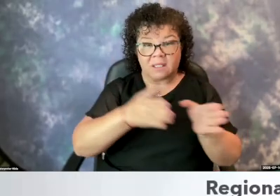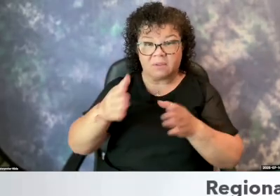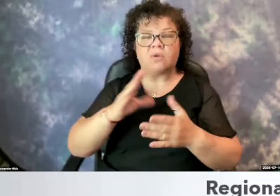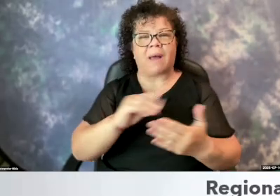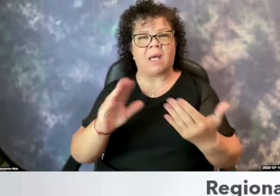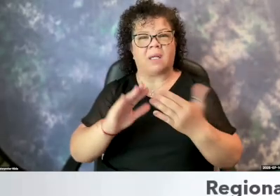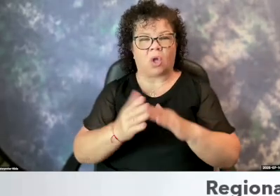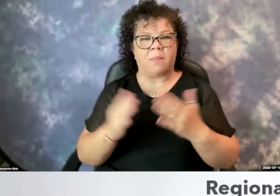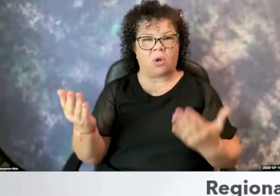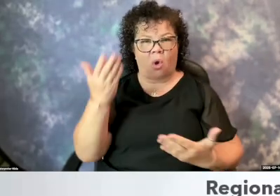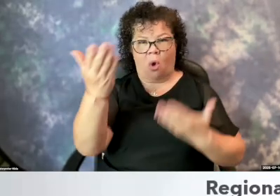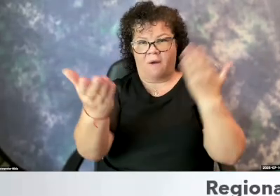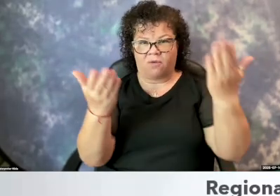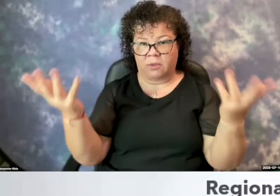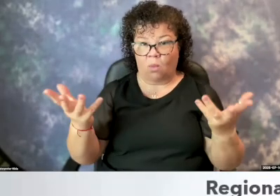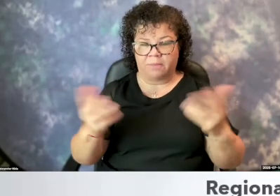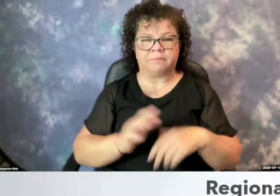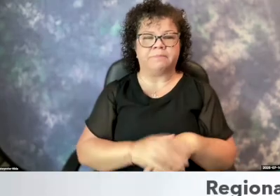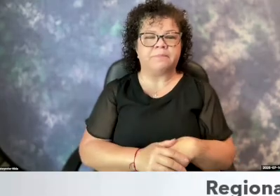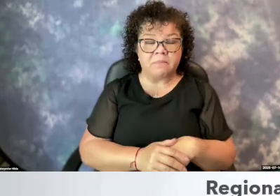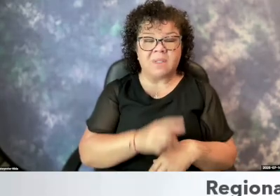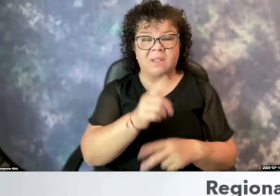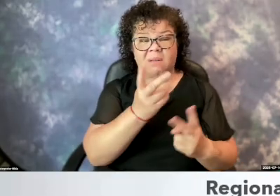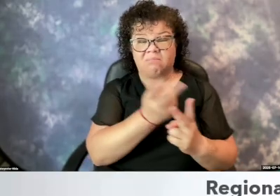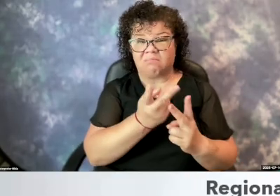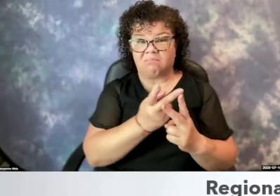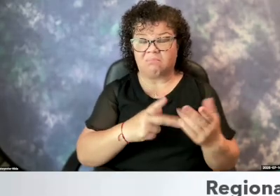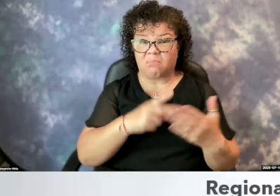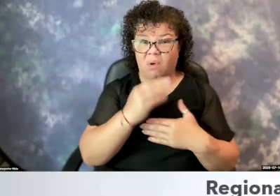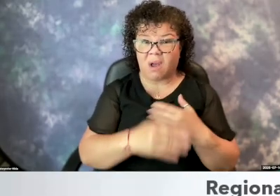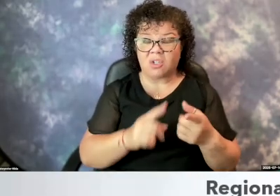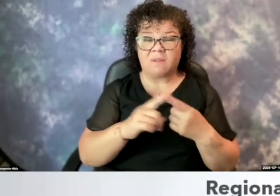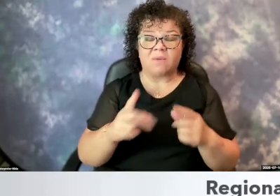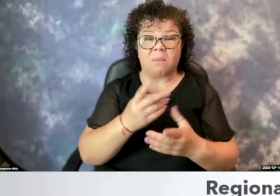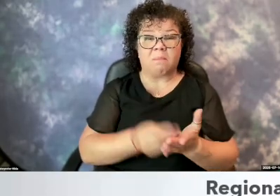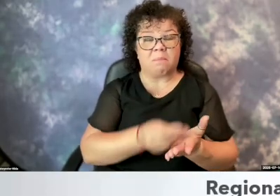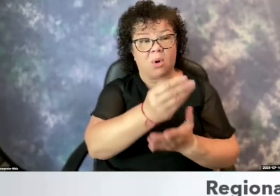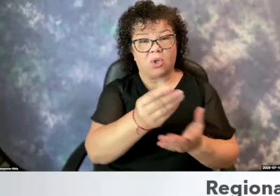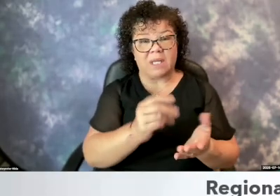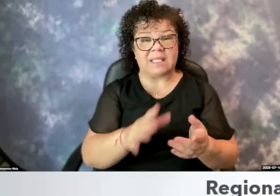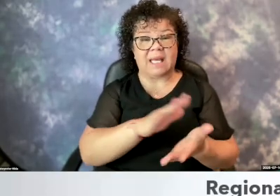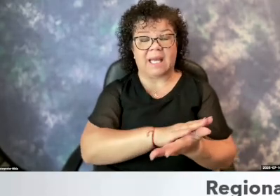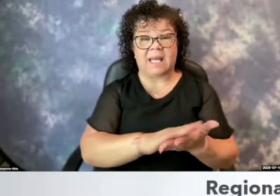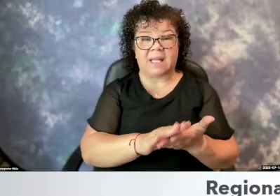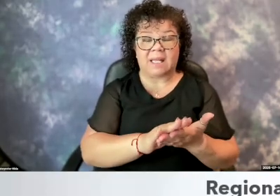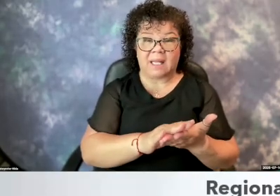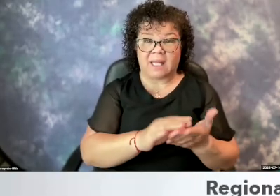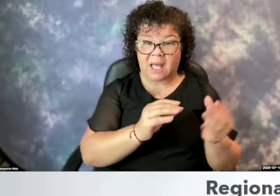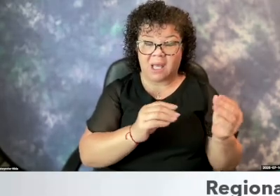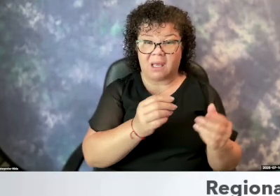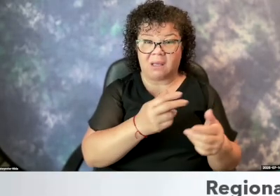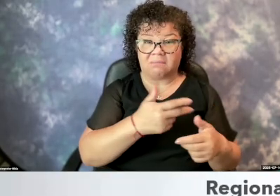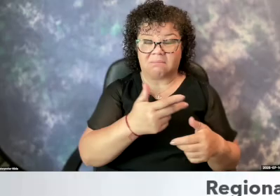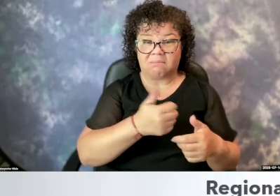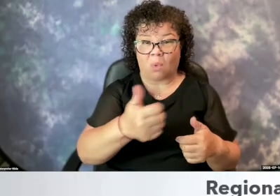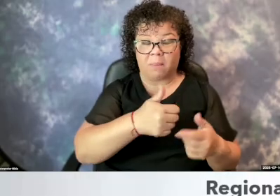Now I'd like to provide a quick overview of the individual and community mobility incentive offerings. These projects, which